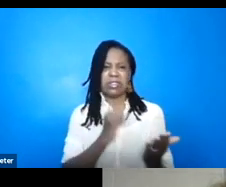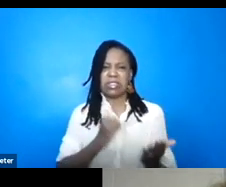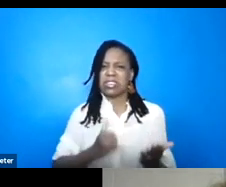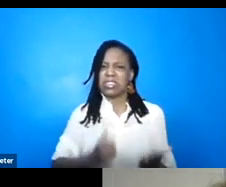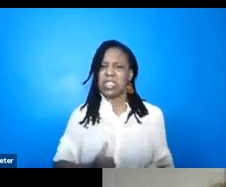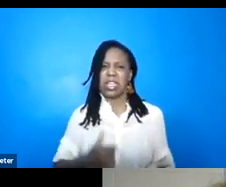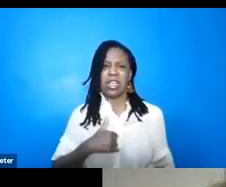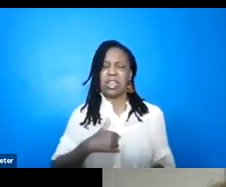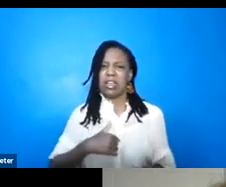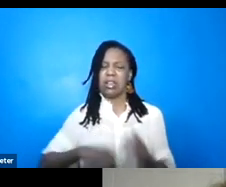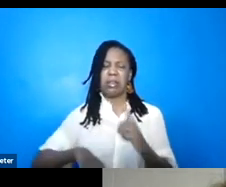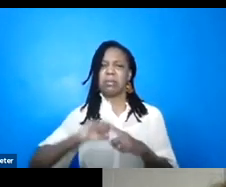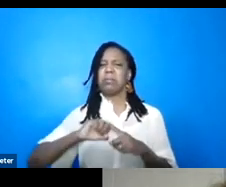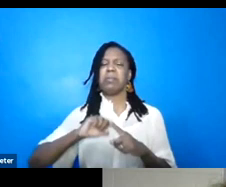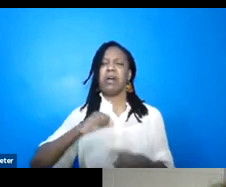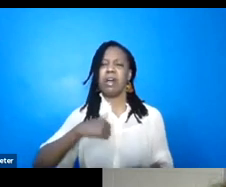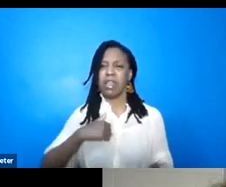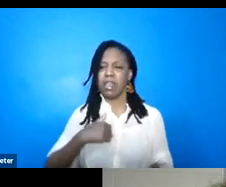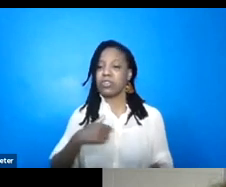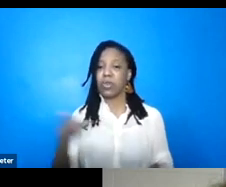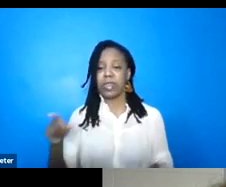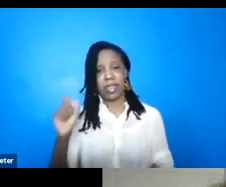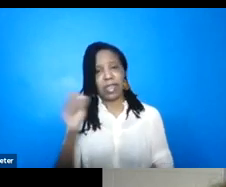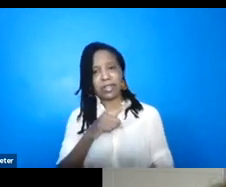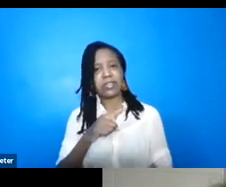3 things? And I remember it took me a while to think about it, but I